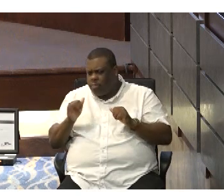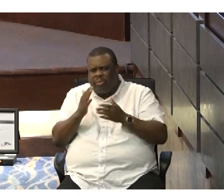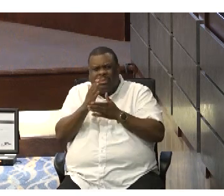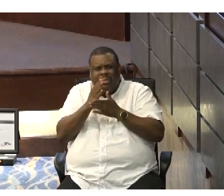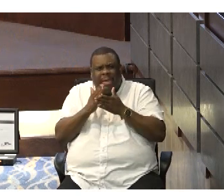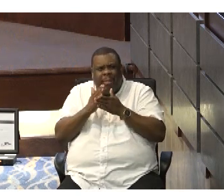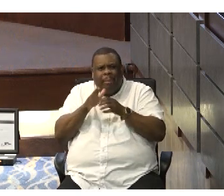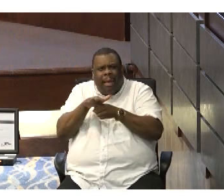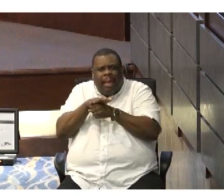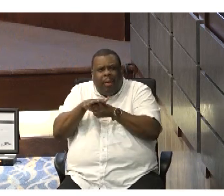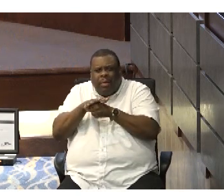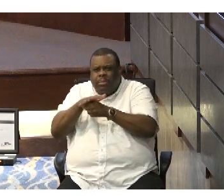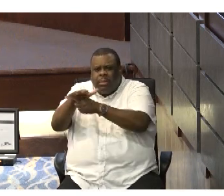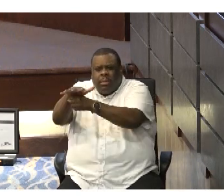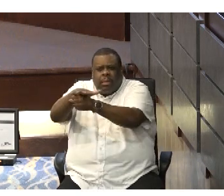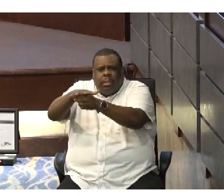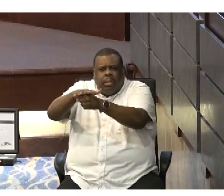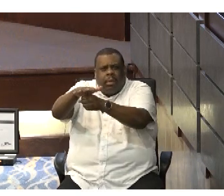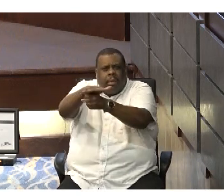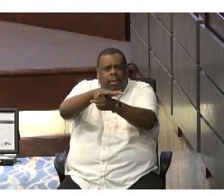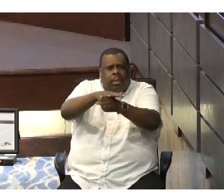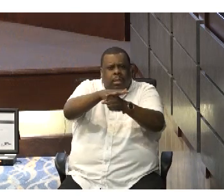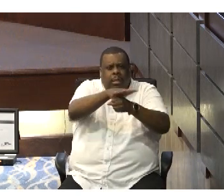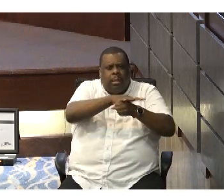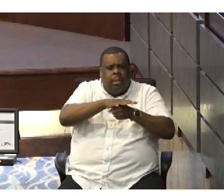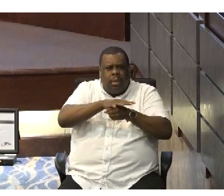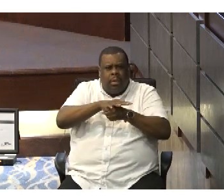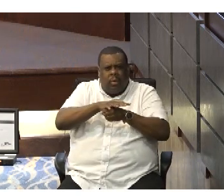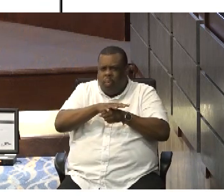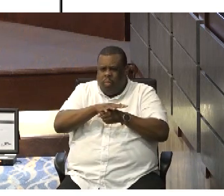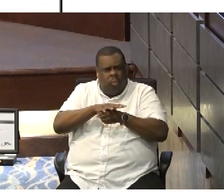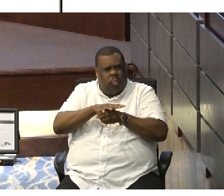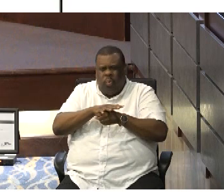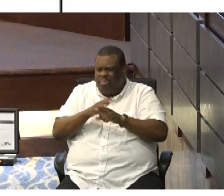flood do not do well in terms of economic health.